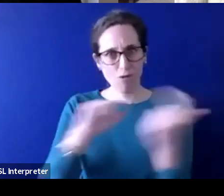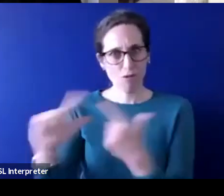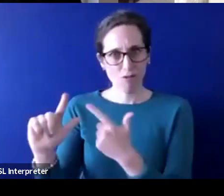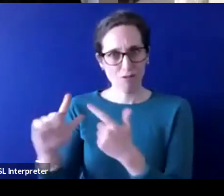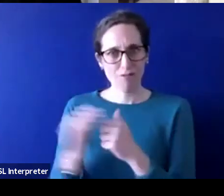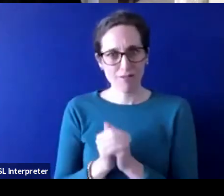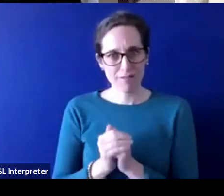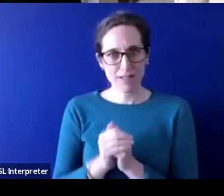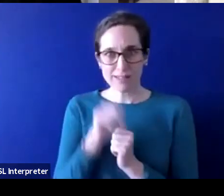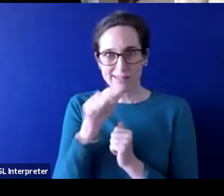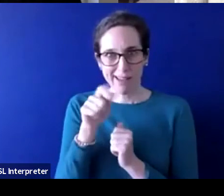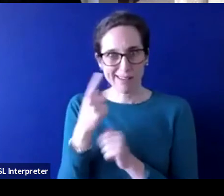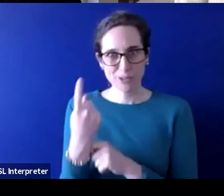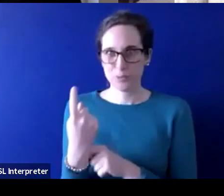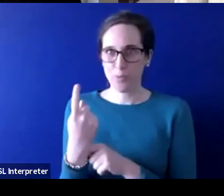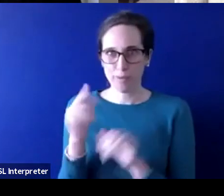thing